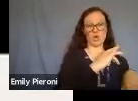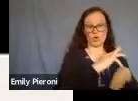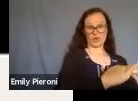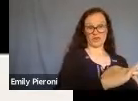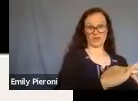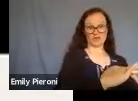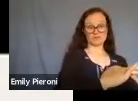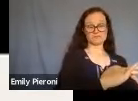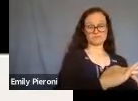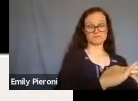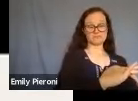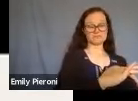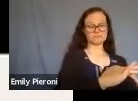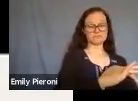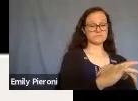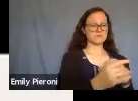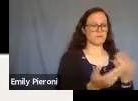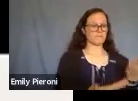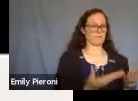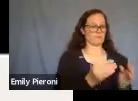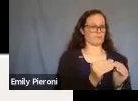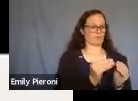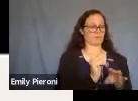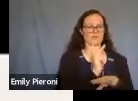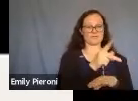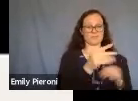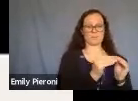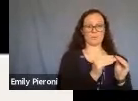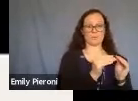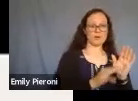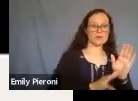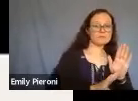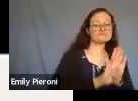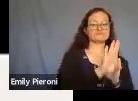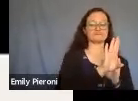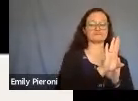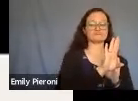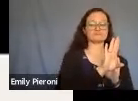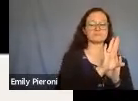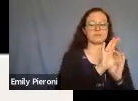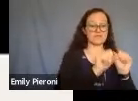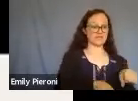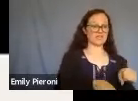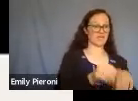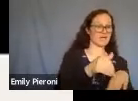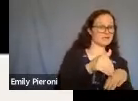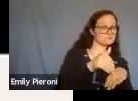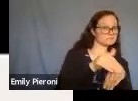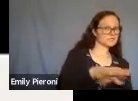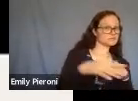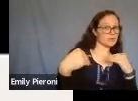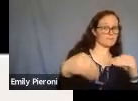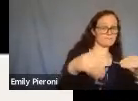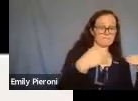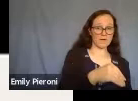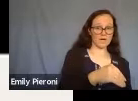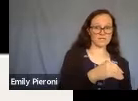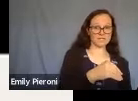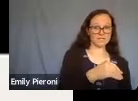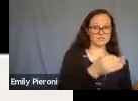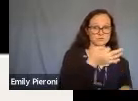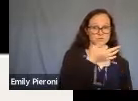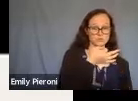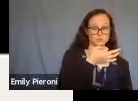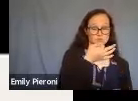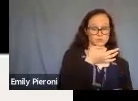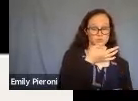allows us to have plants that are more mature, faster, that can get into markets more. It's spaced out, and then the